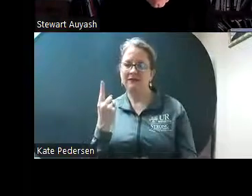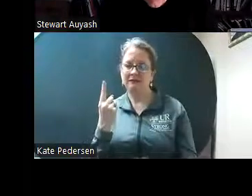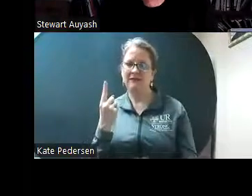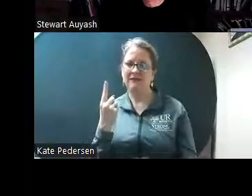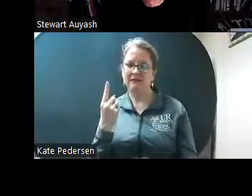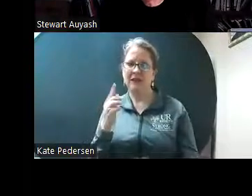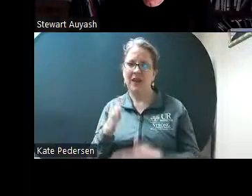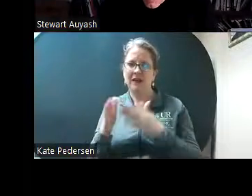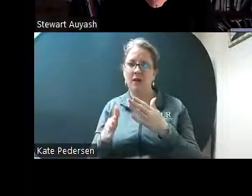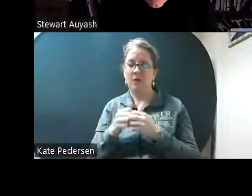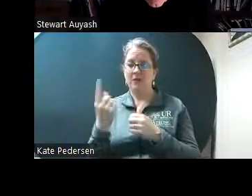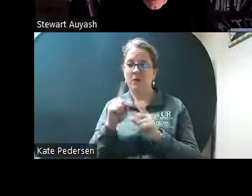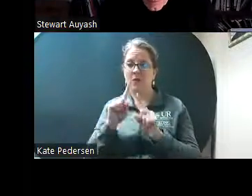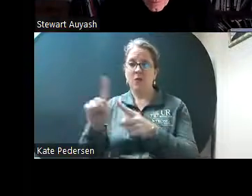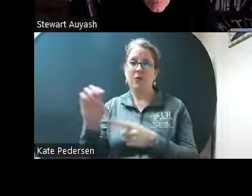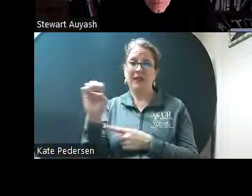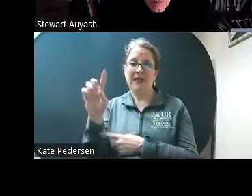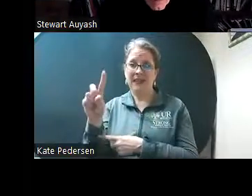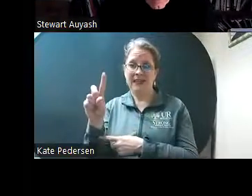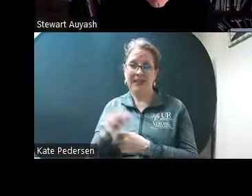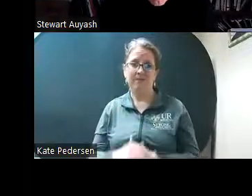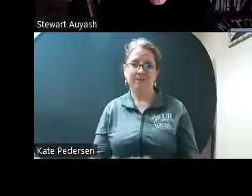can end up someone in the emergency room.